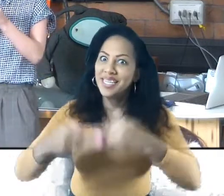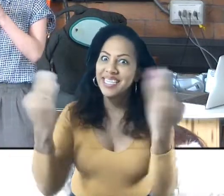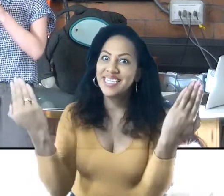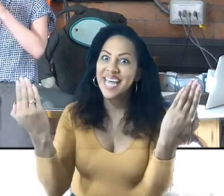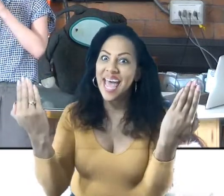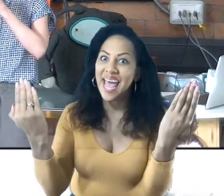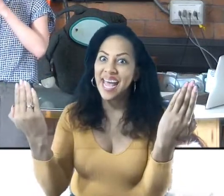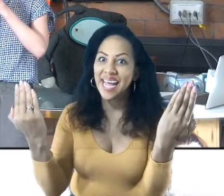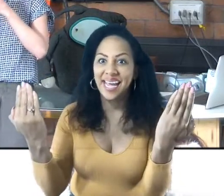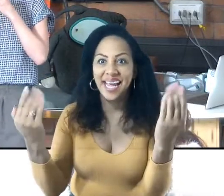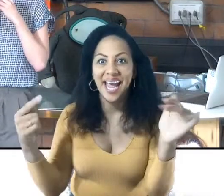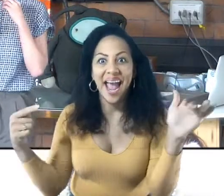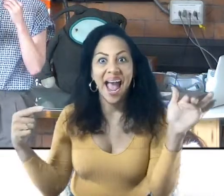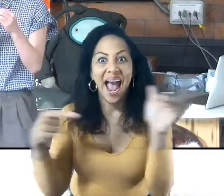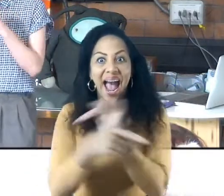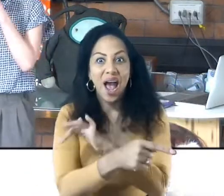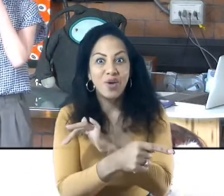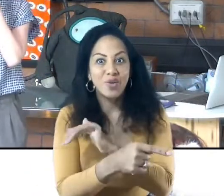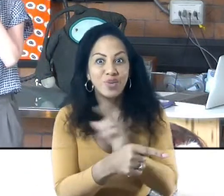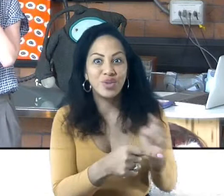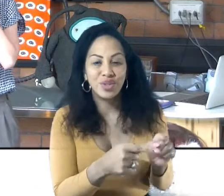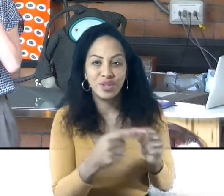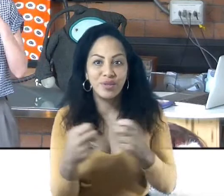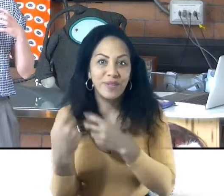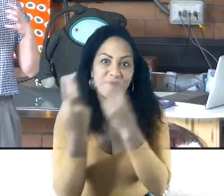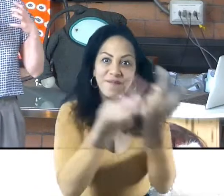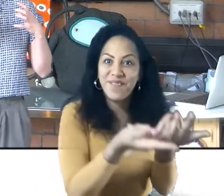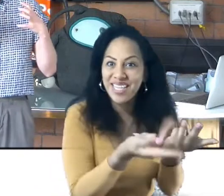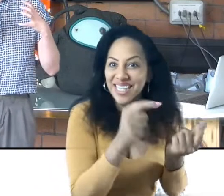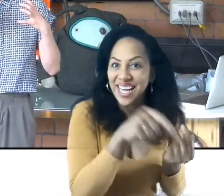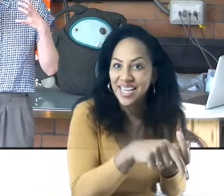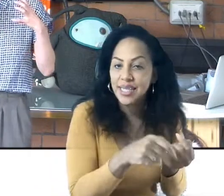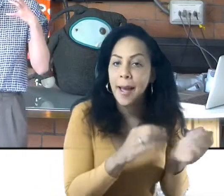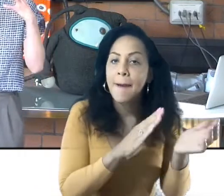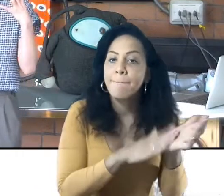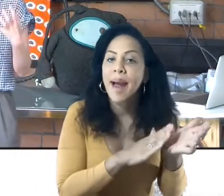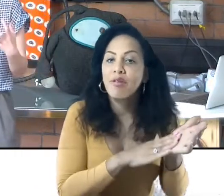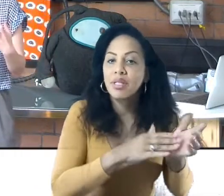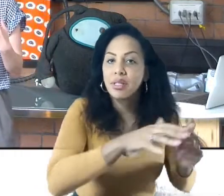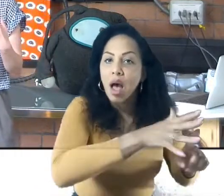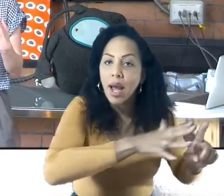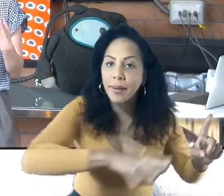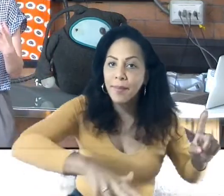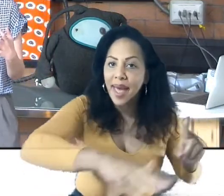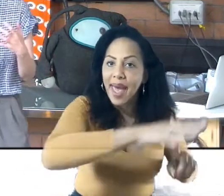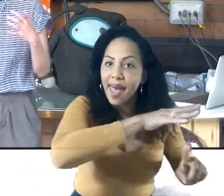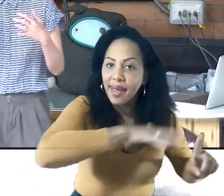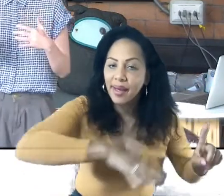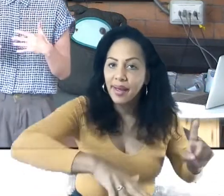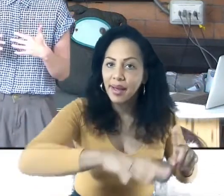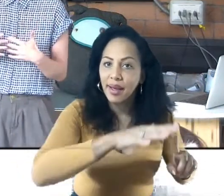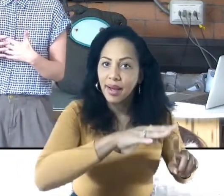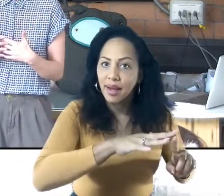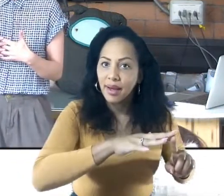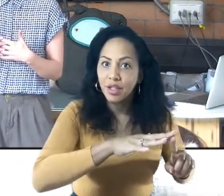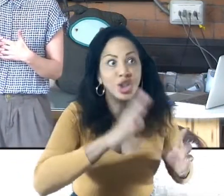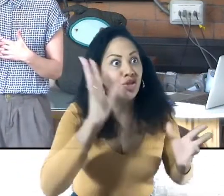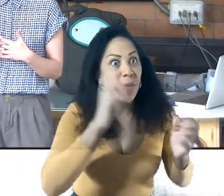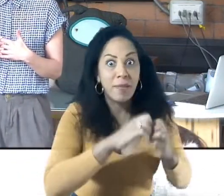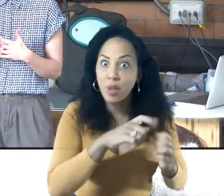know, the way in which she moved across the land was kind of instrumental in how she